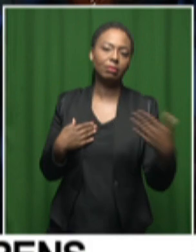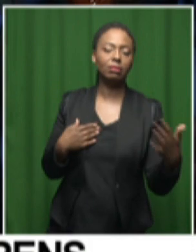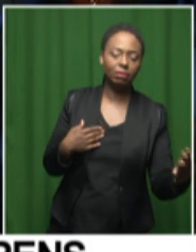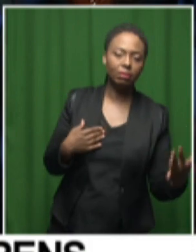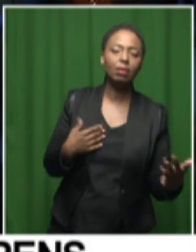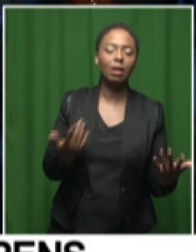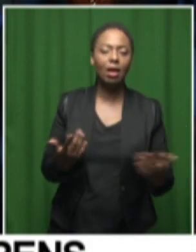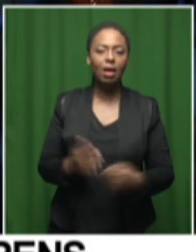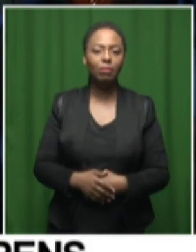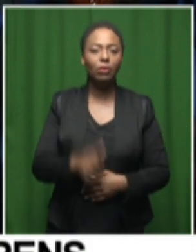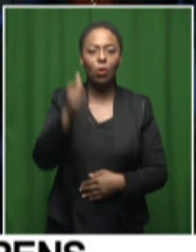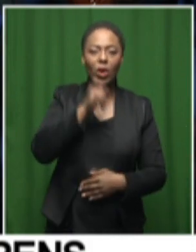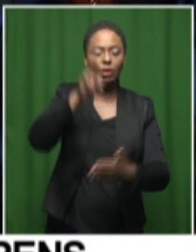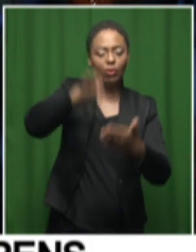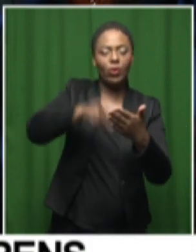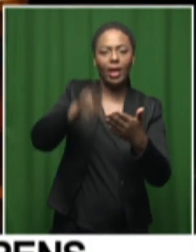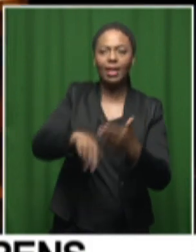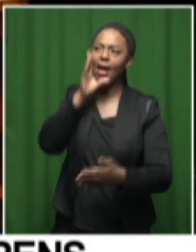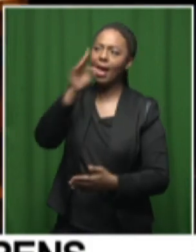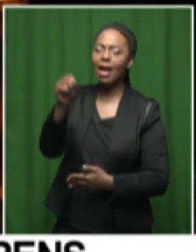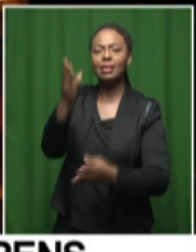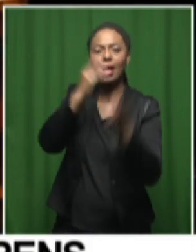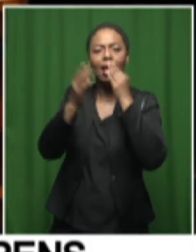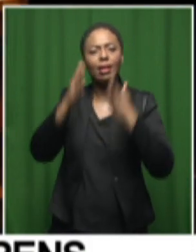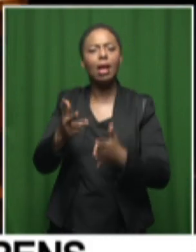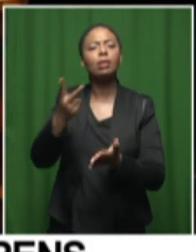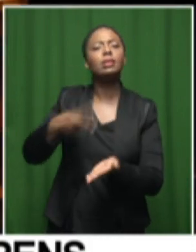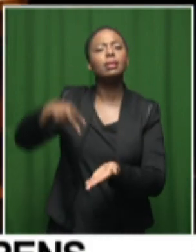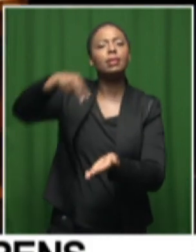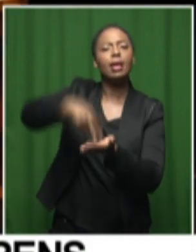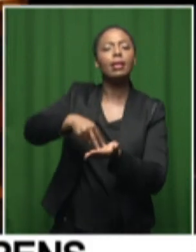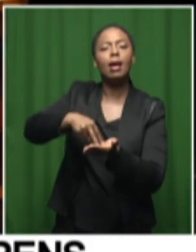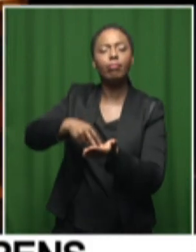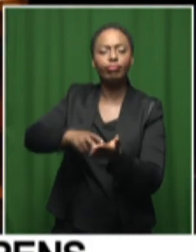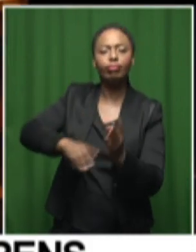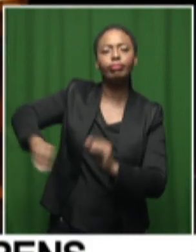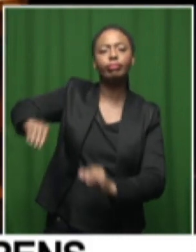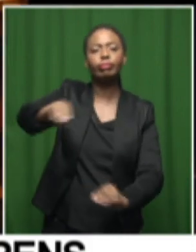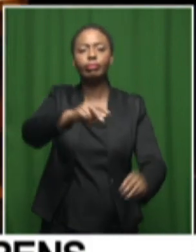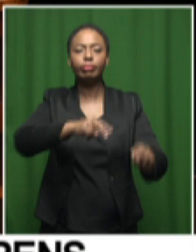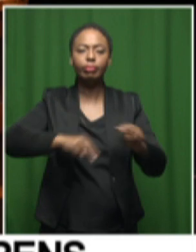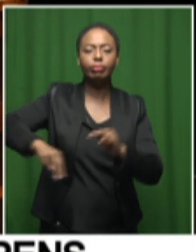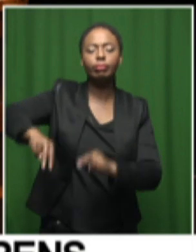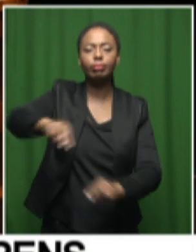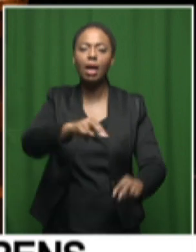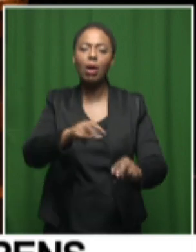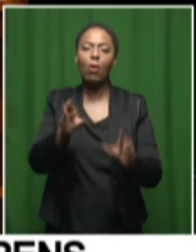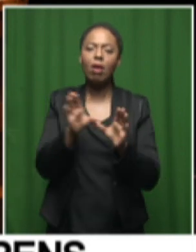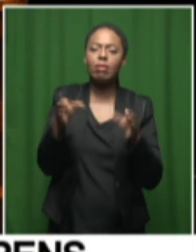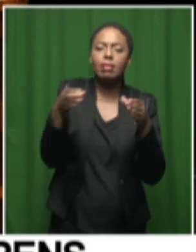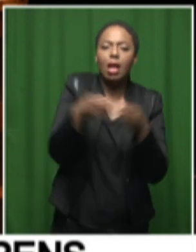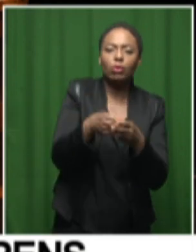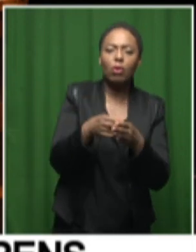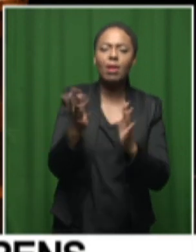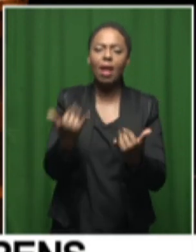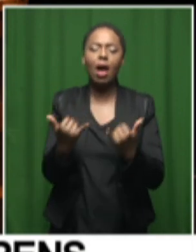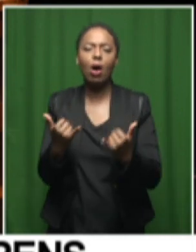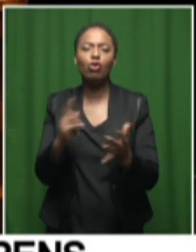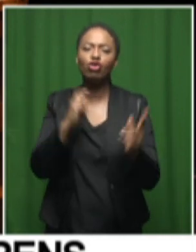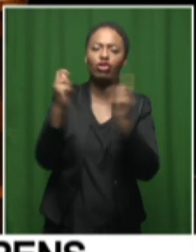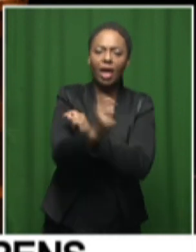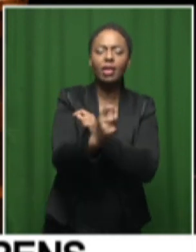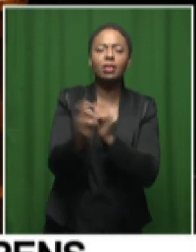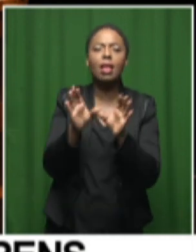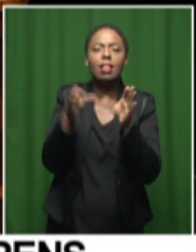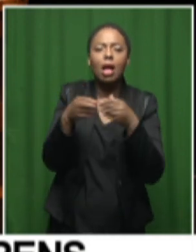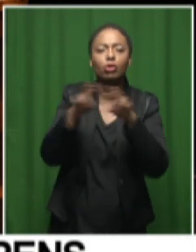this, ask the learners to stand up and move around, especially my children, my Africa. It's set in a classroom. Yeah. So turn your classroom into a theater